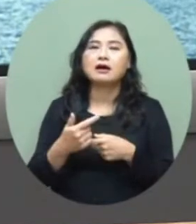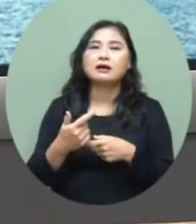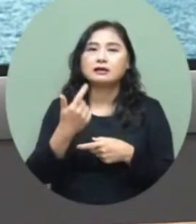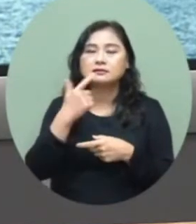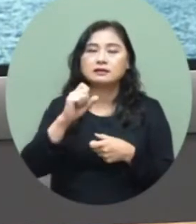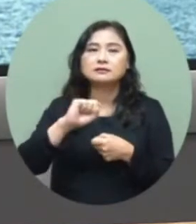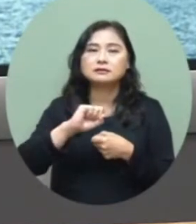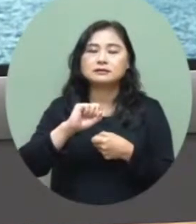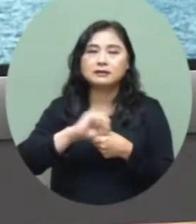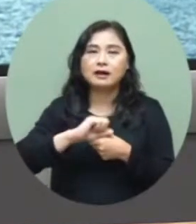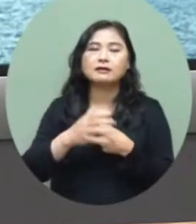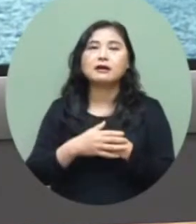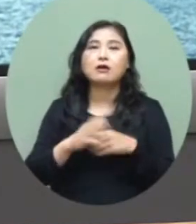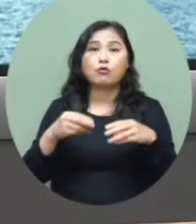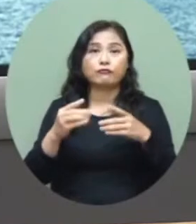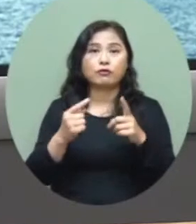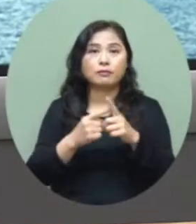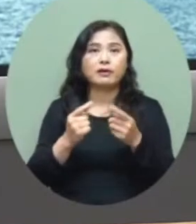500